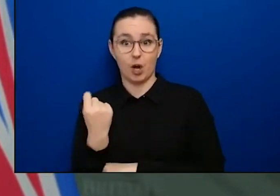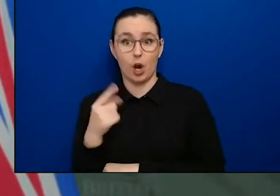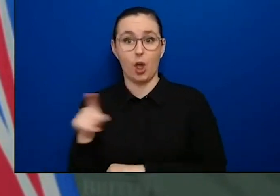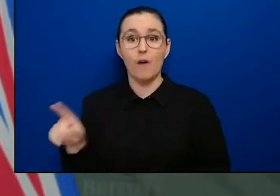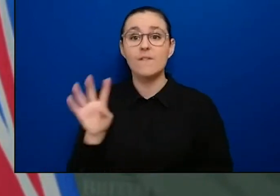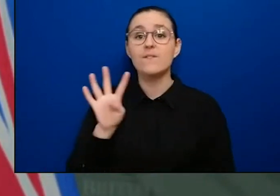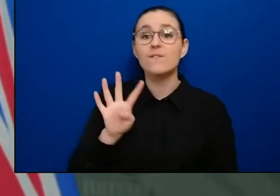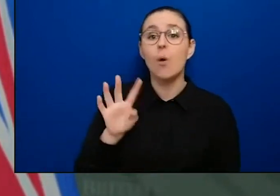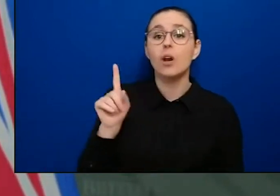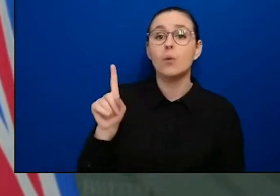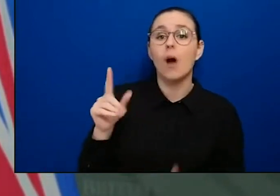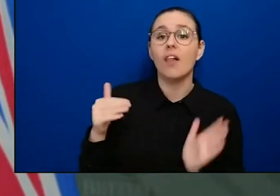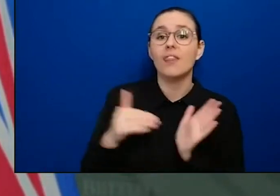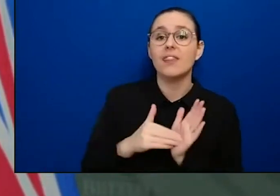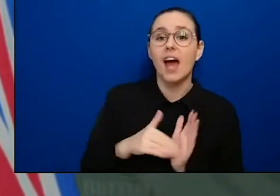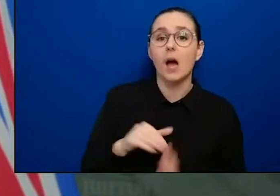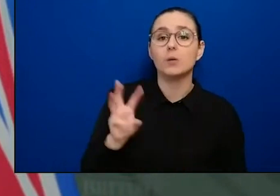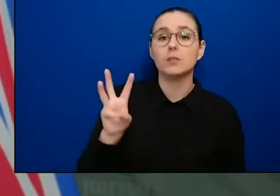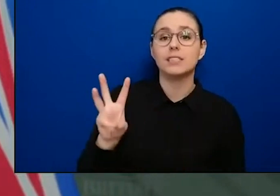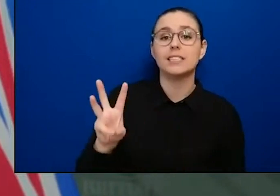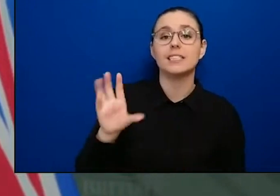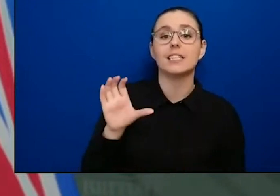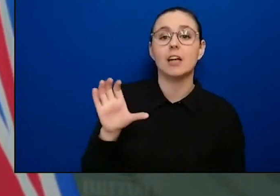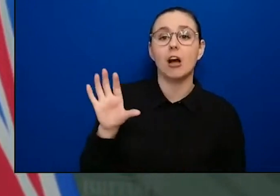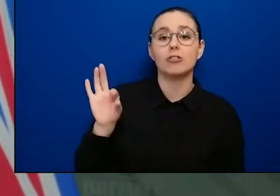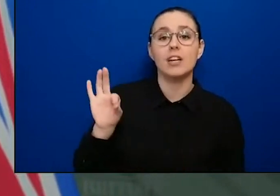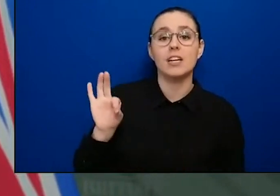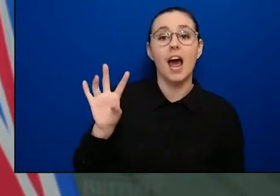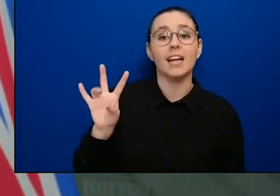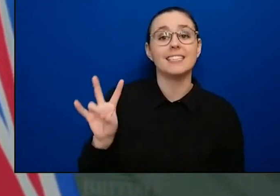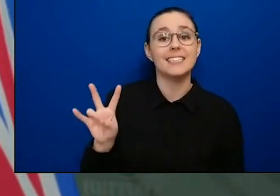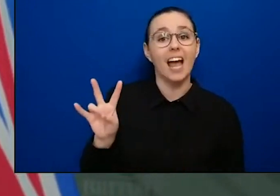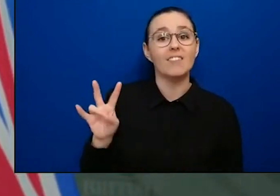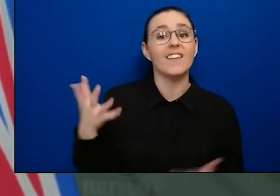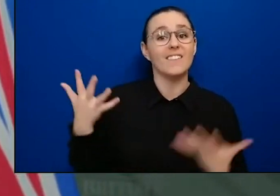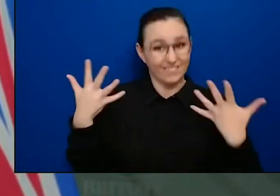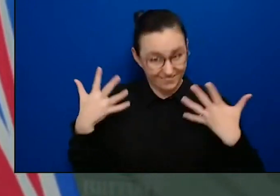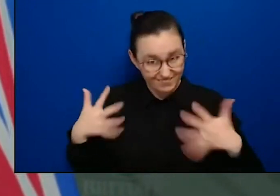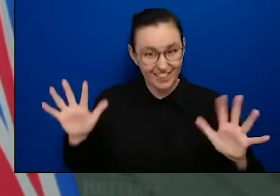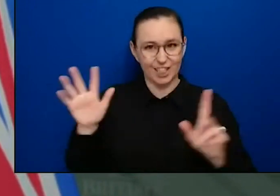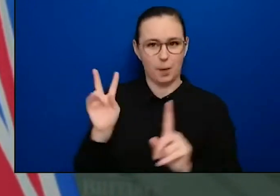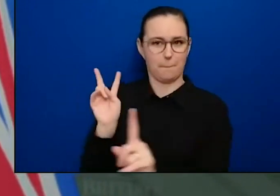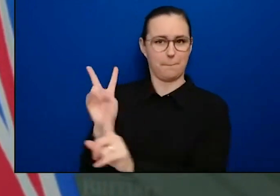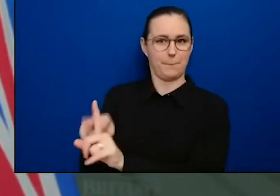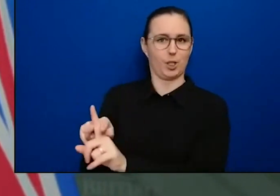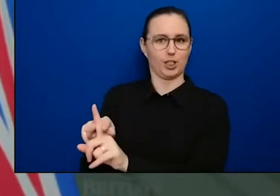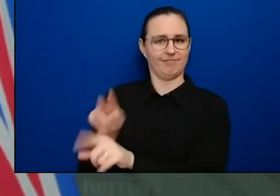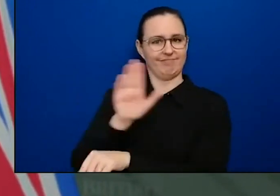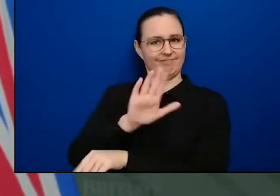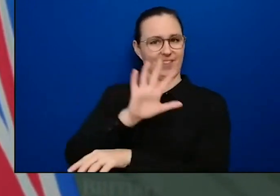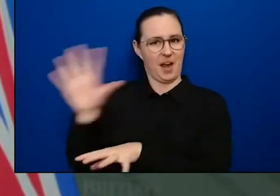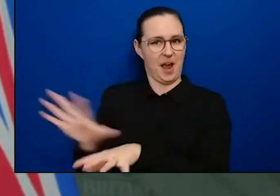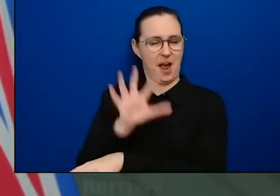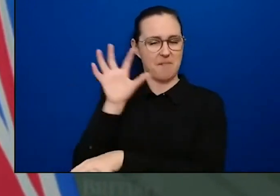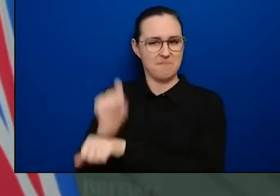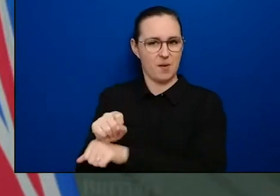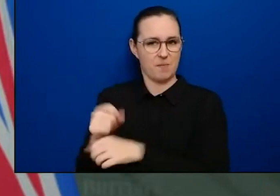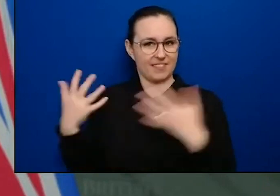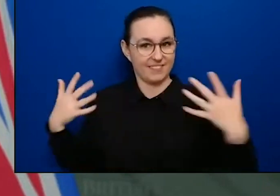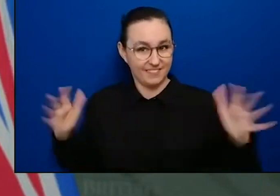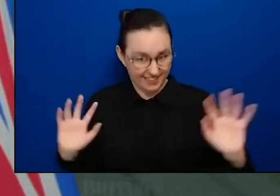41,697 have booked their appointments. So I appreciate the progress that's been made and certainly ready to answer questions on that